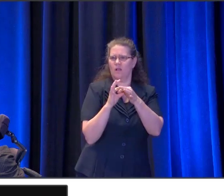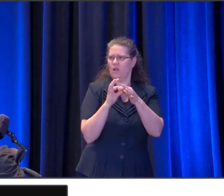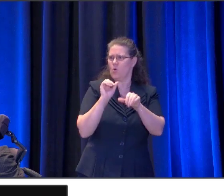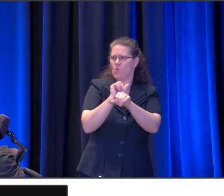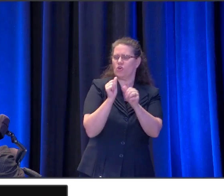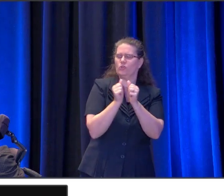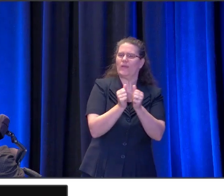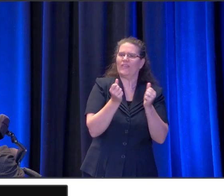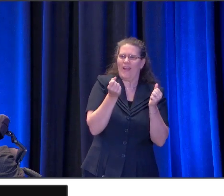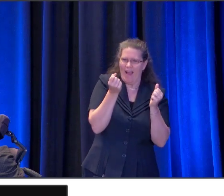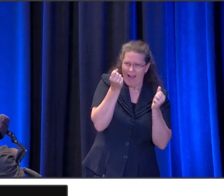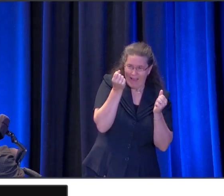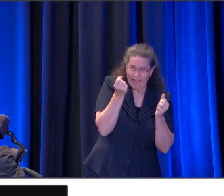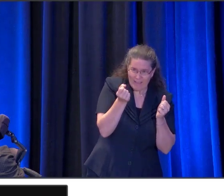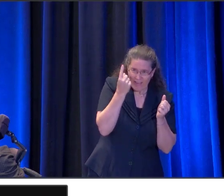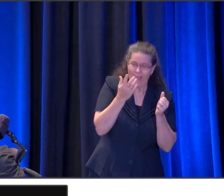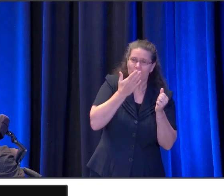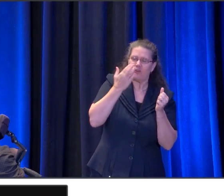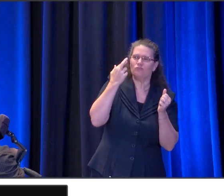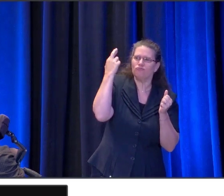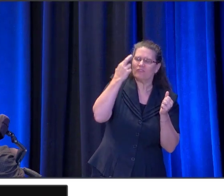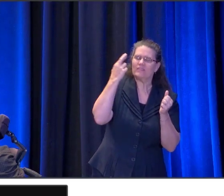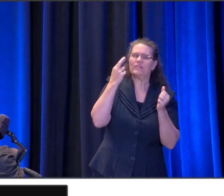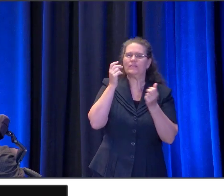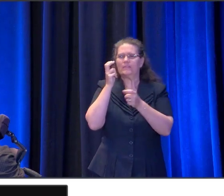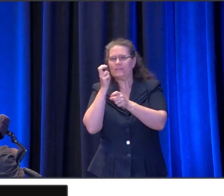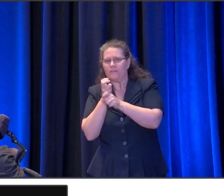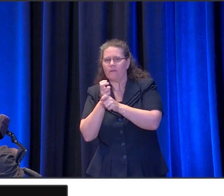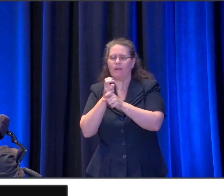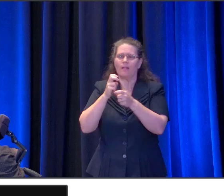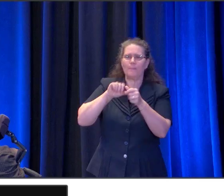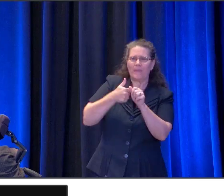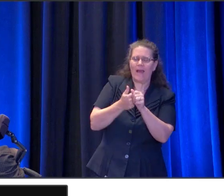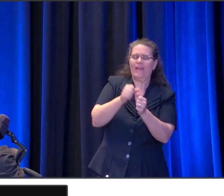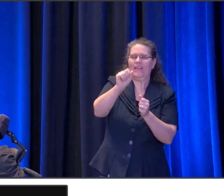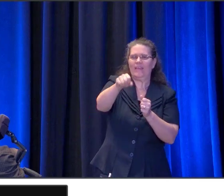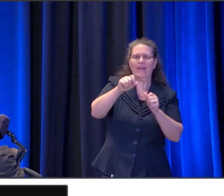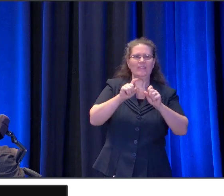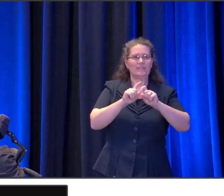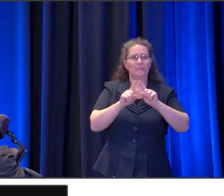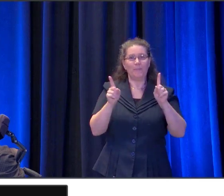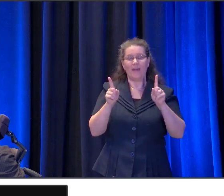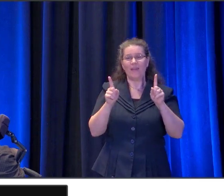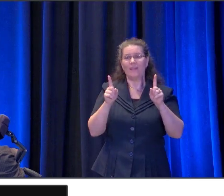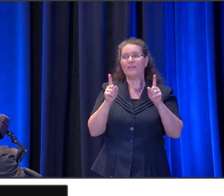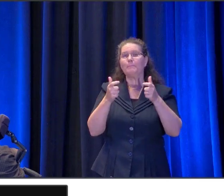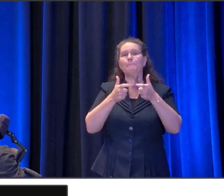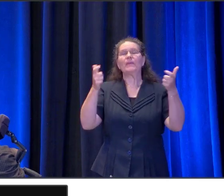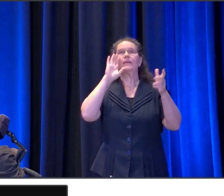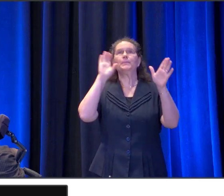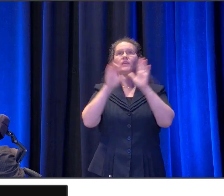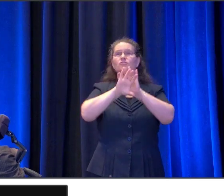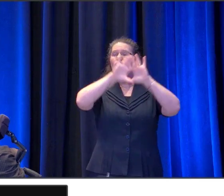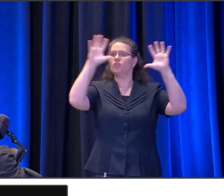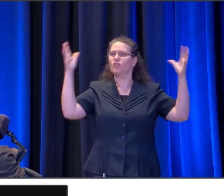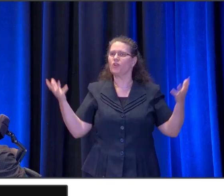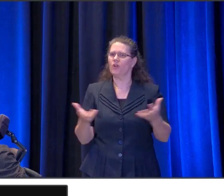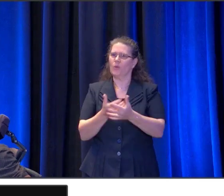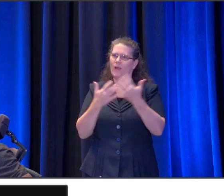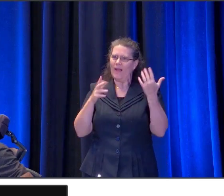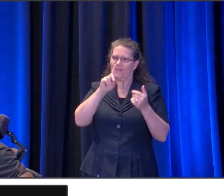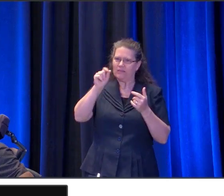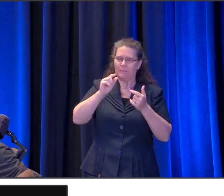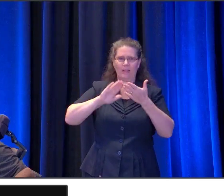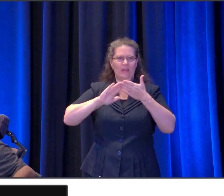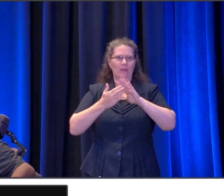we can't tackle these real threats for our community, the disability community, and our national network if